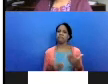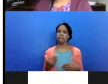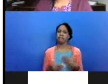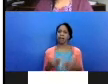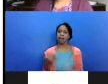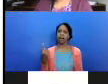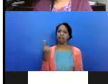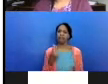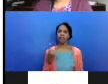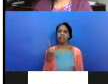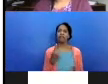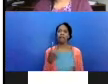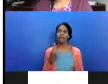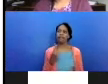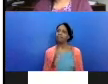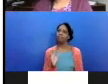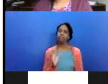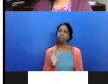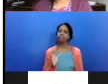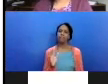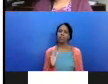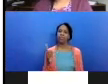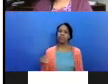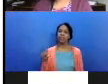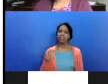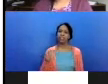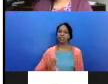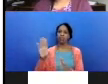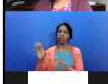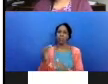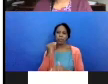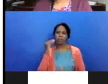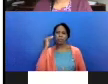breaking apart that oppositional engagement that I had been trained in.